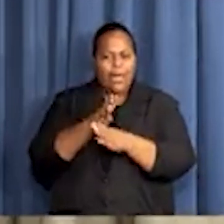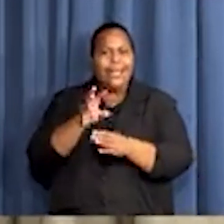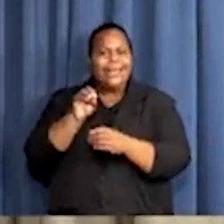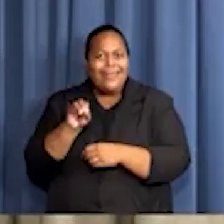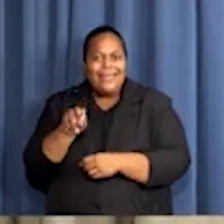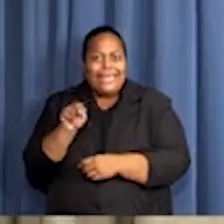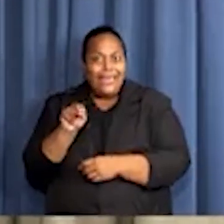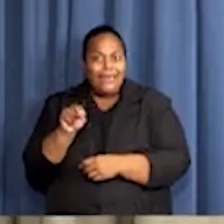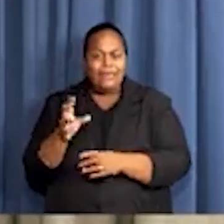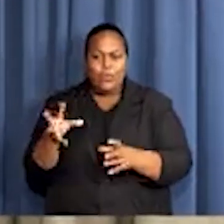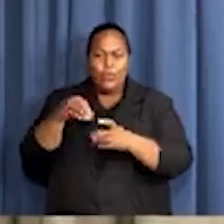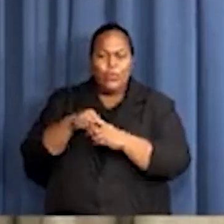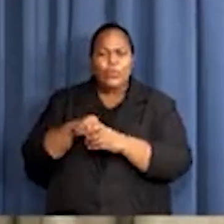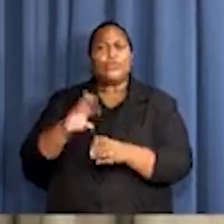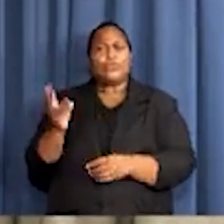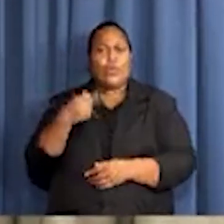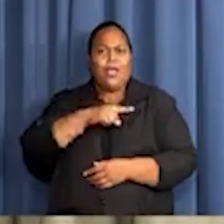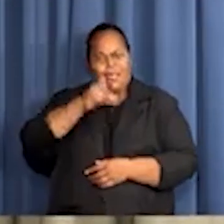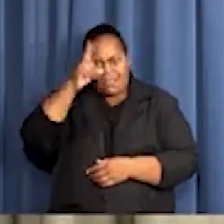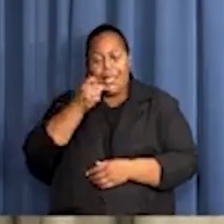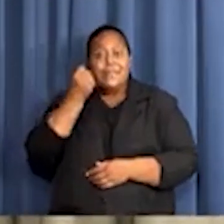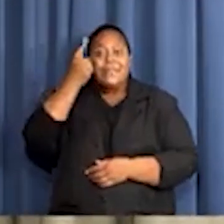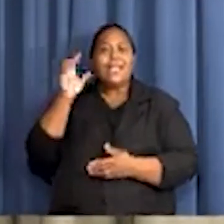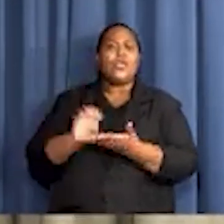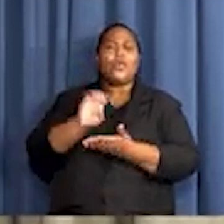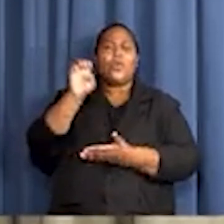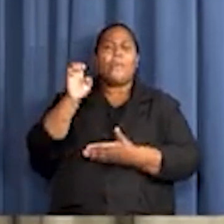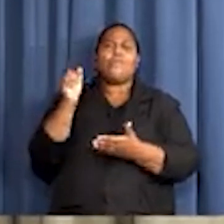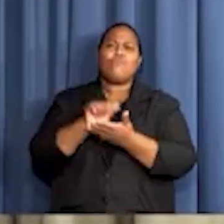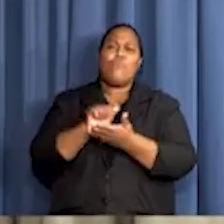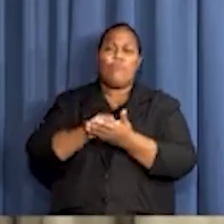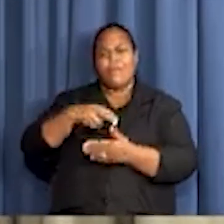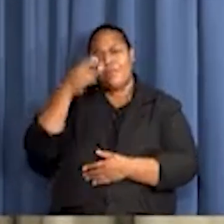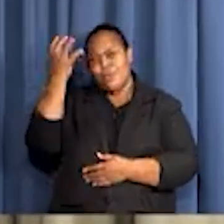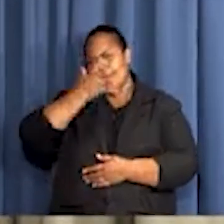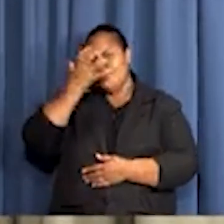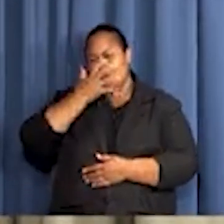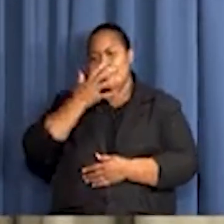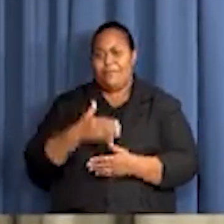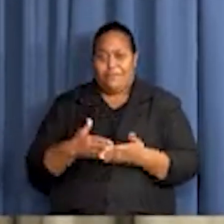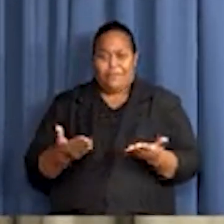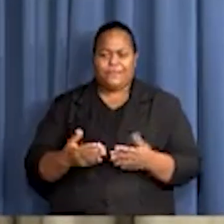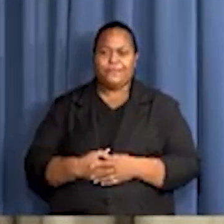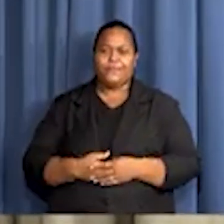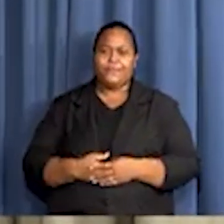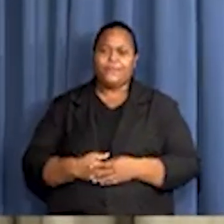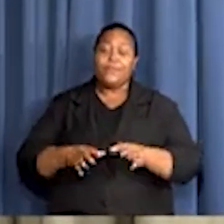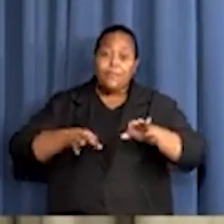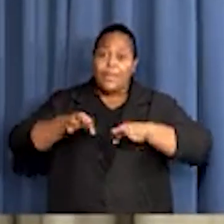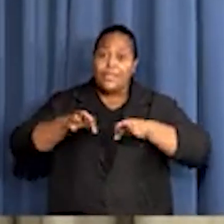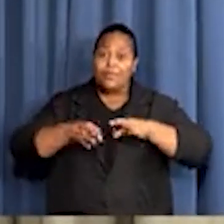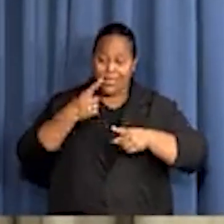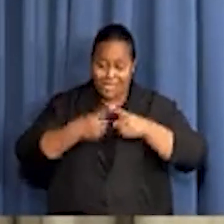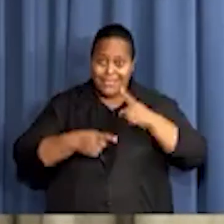get a grip on the economic and social hazards that are before us. Plans for this exercise in